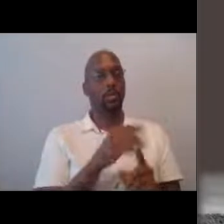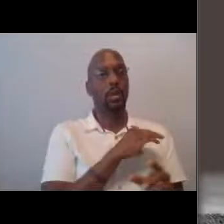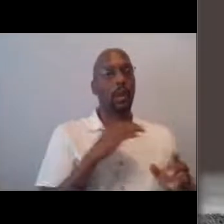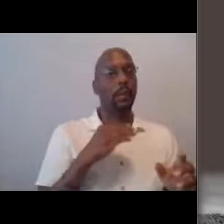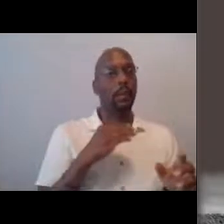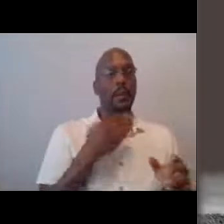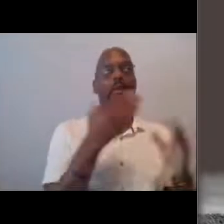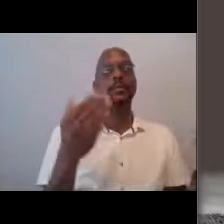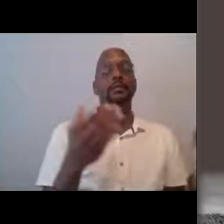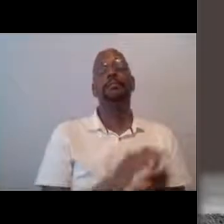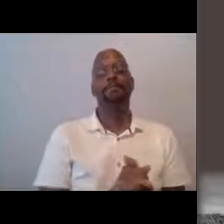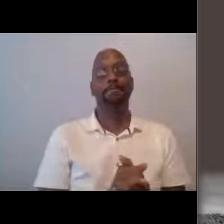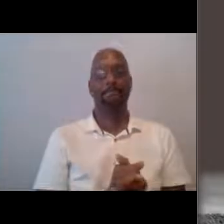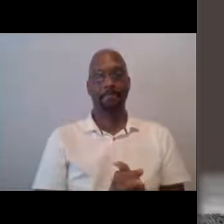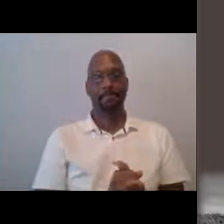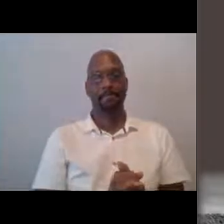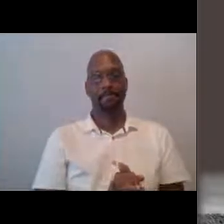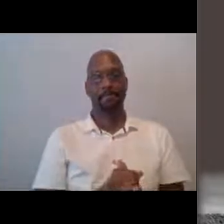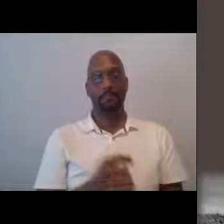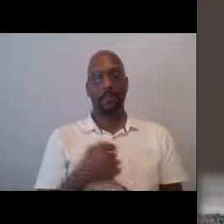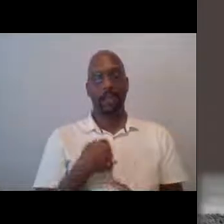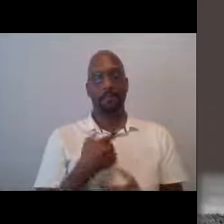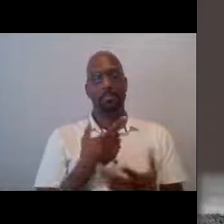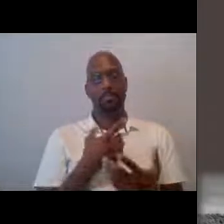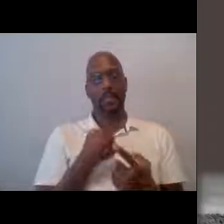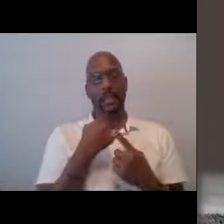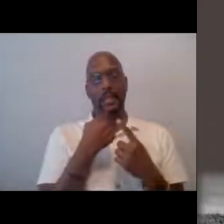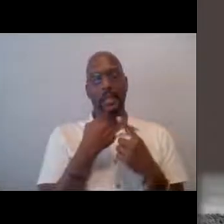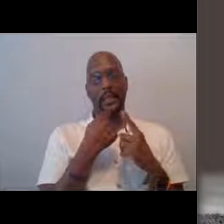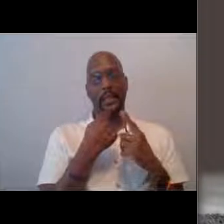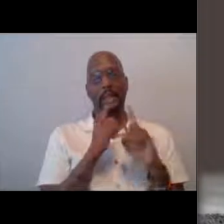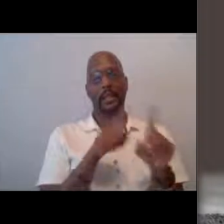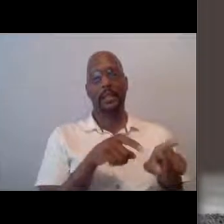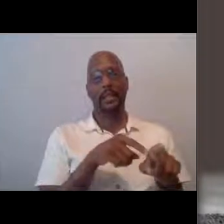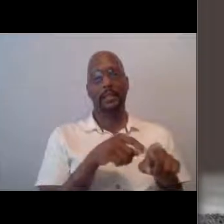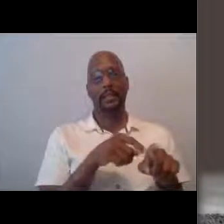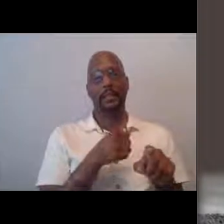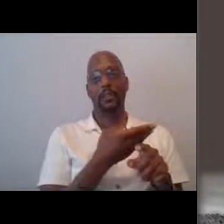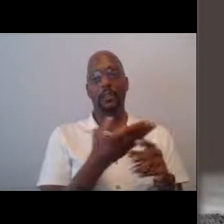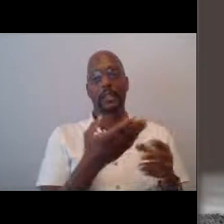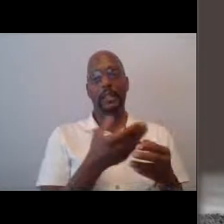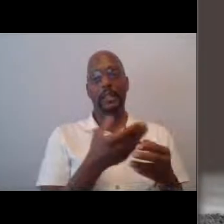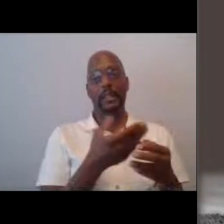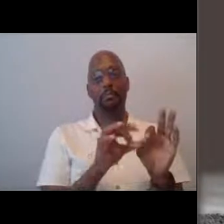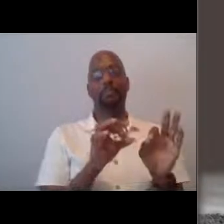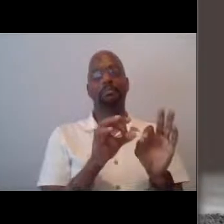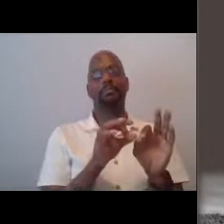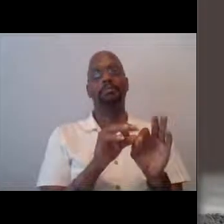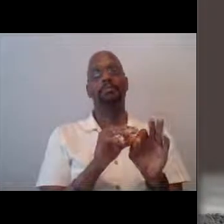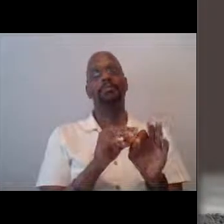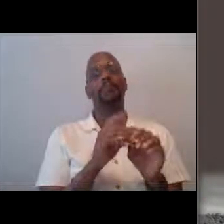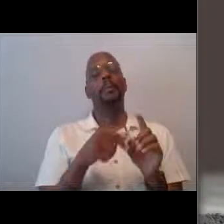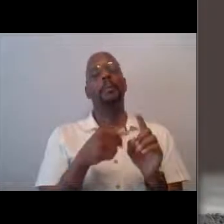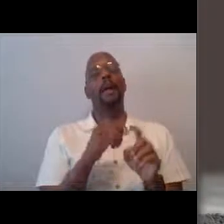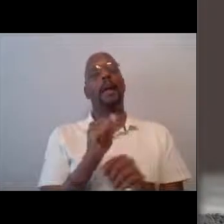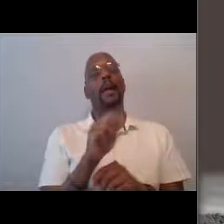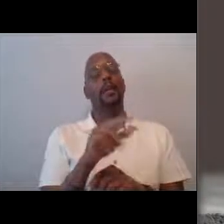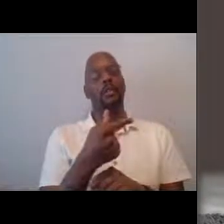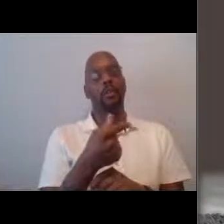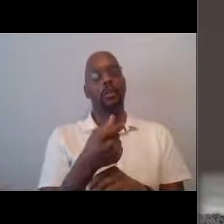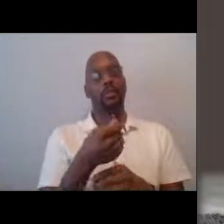Wanted to just also mention a few highlights here. A little bit about the August